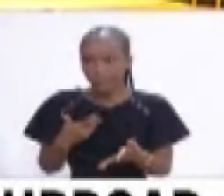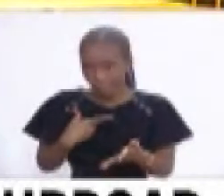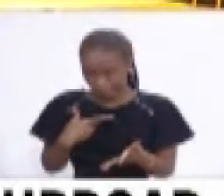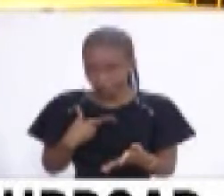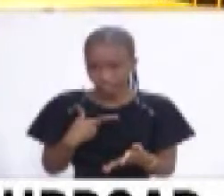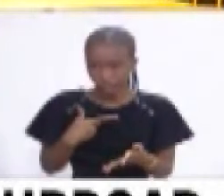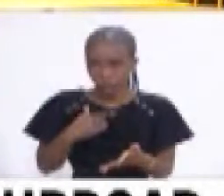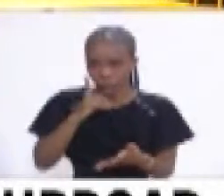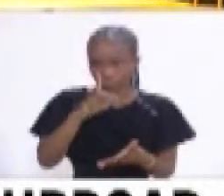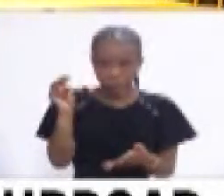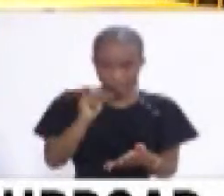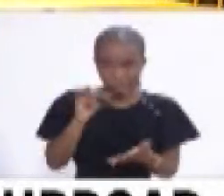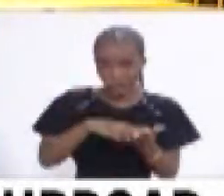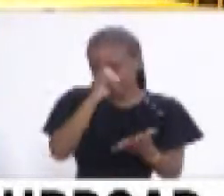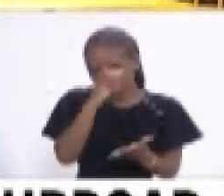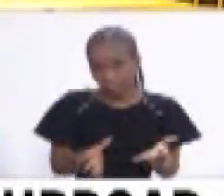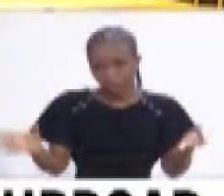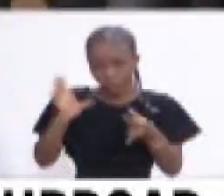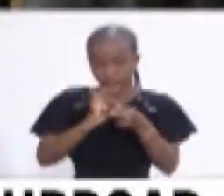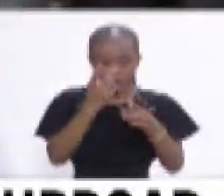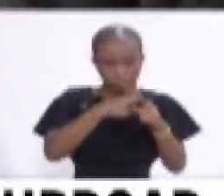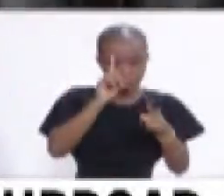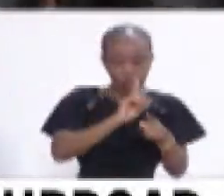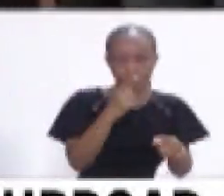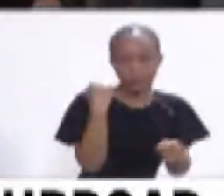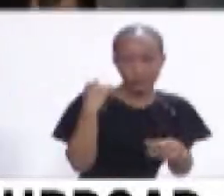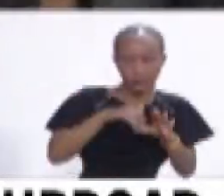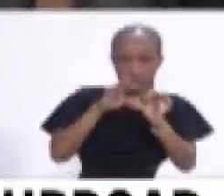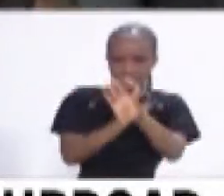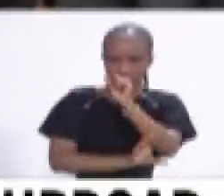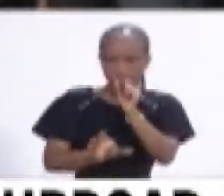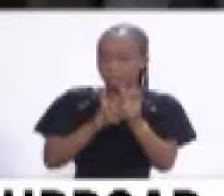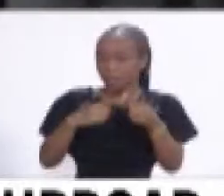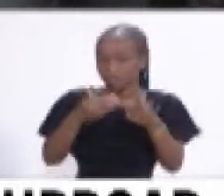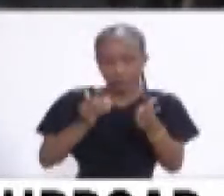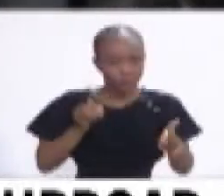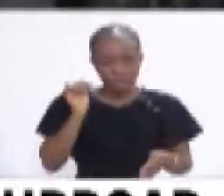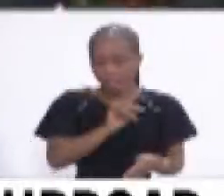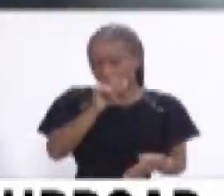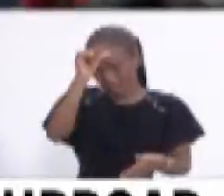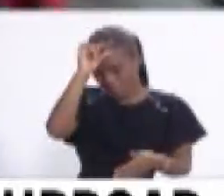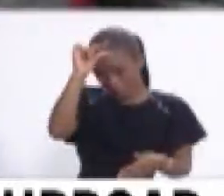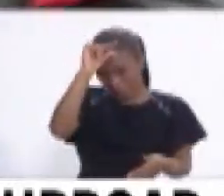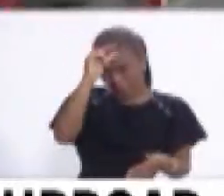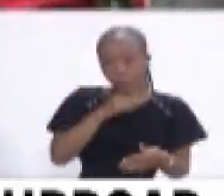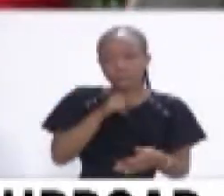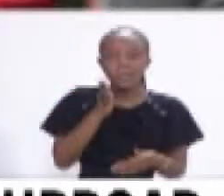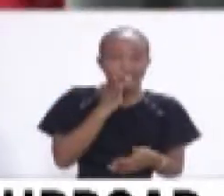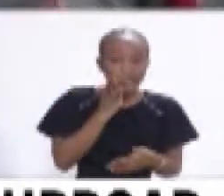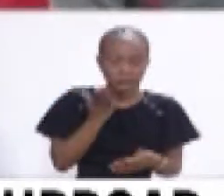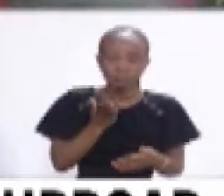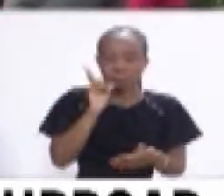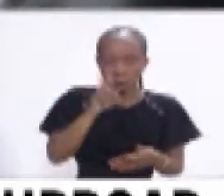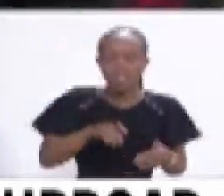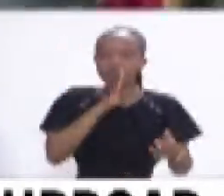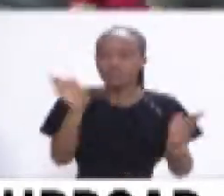secondary schools in the country. But before this, each and every parent will have to be armed with the school fees before a